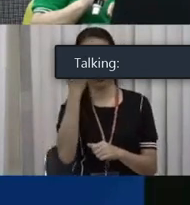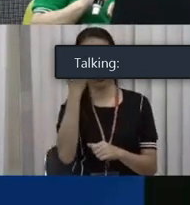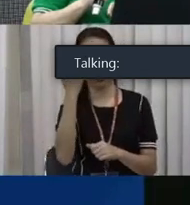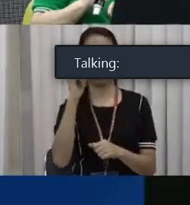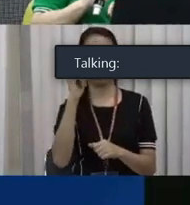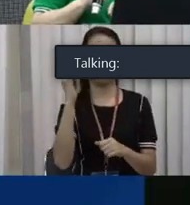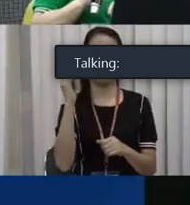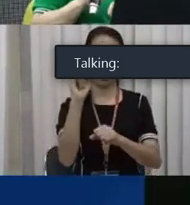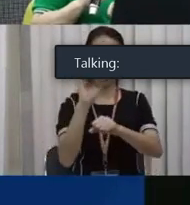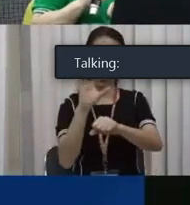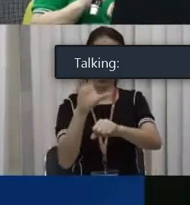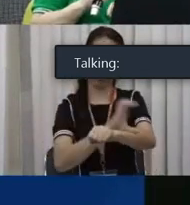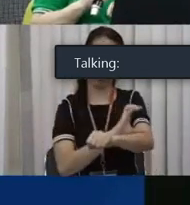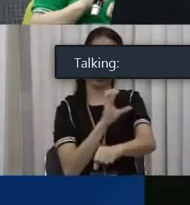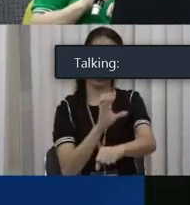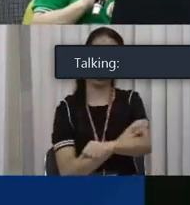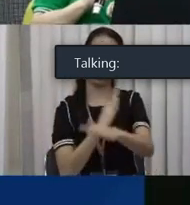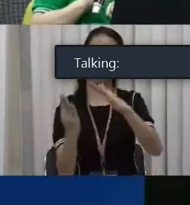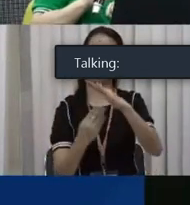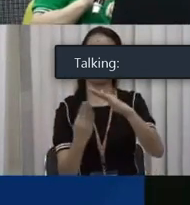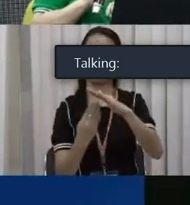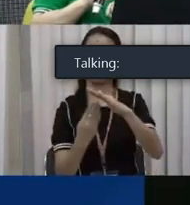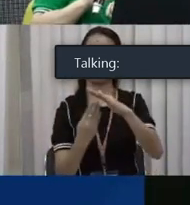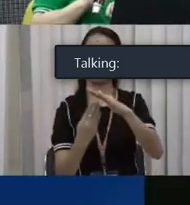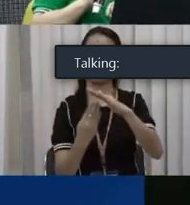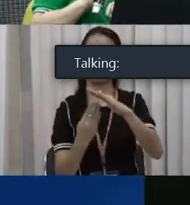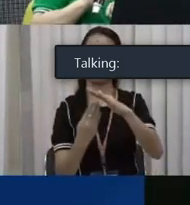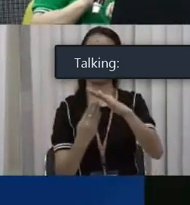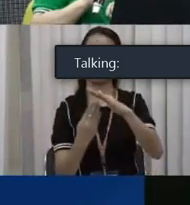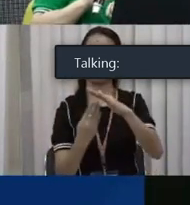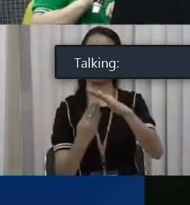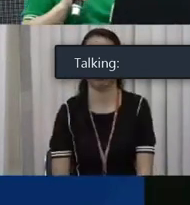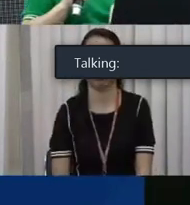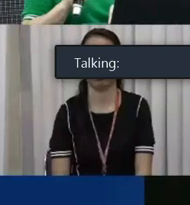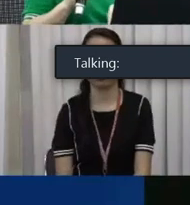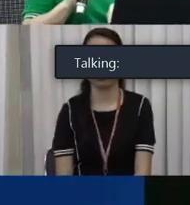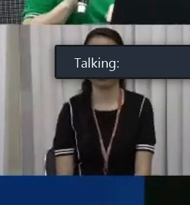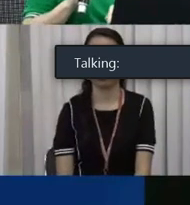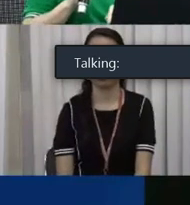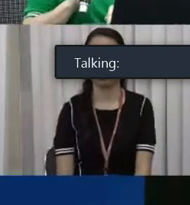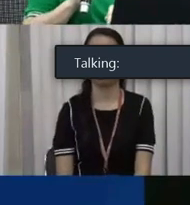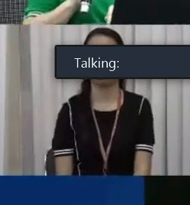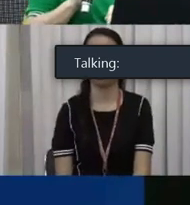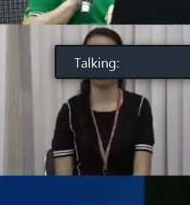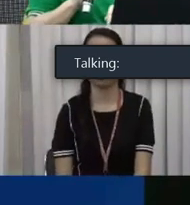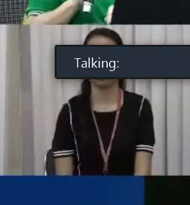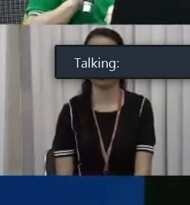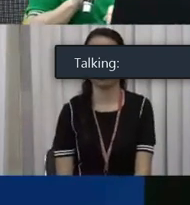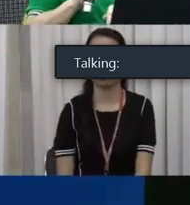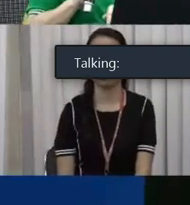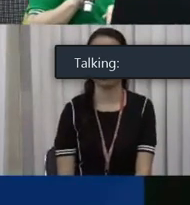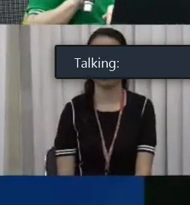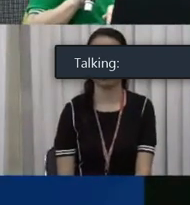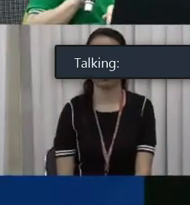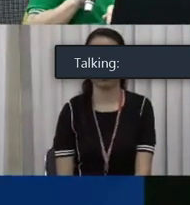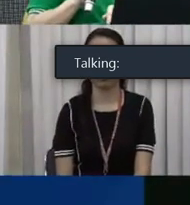job boards, classified ads, OFW organizations, and job placement offices.